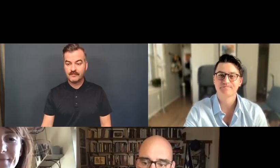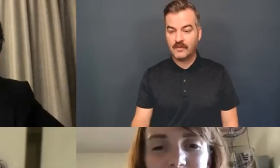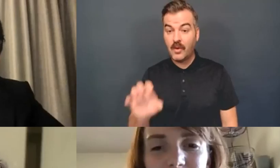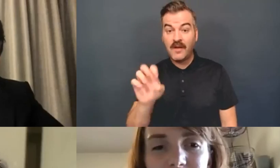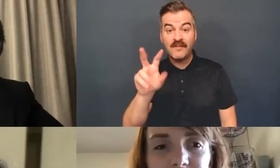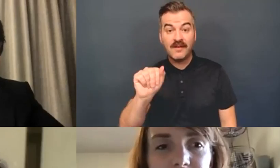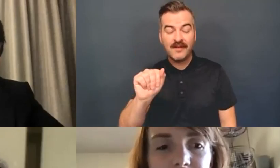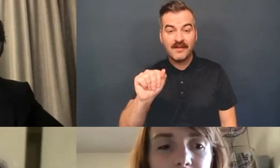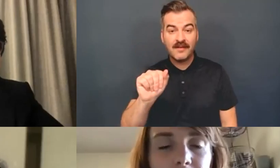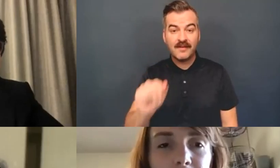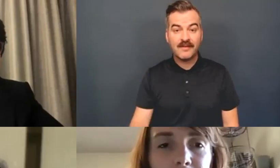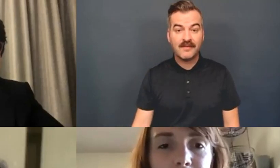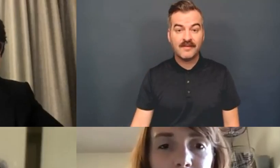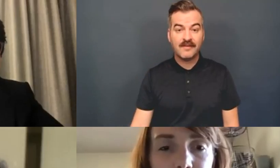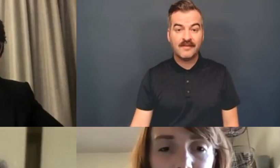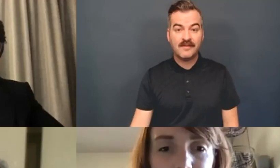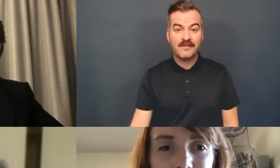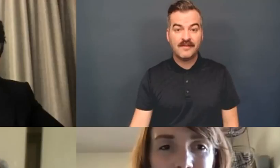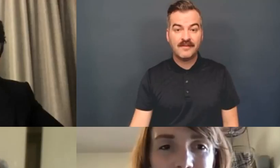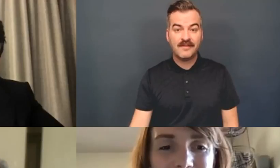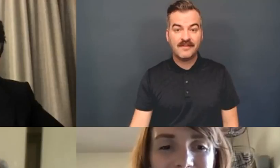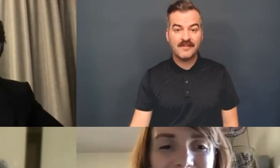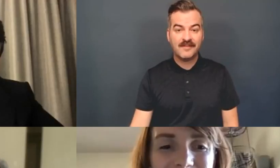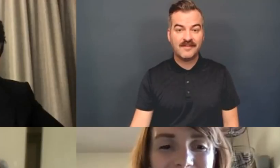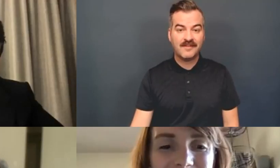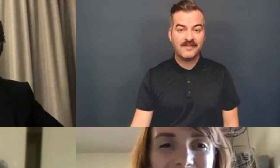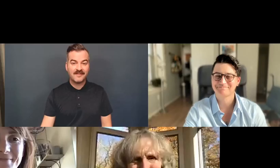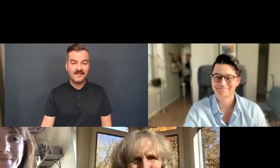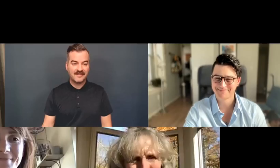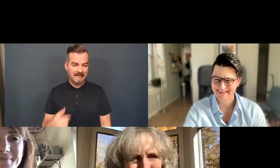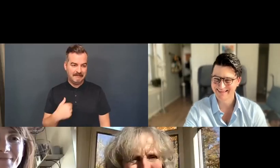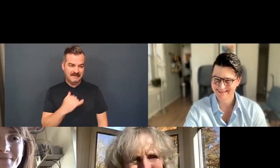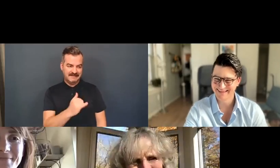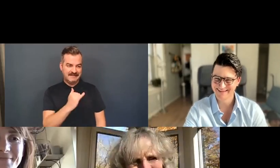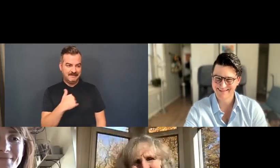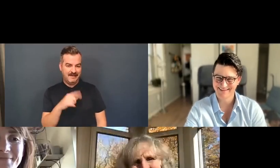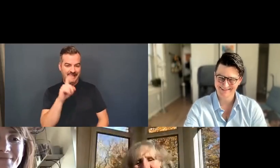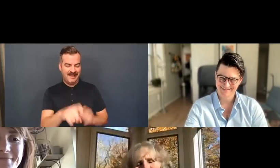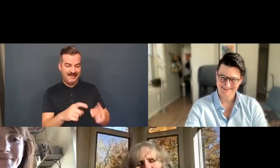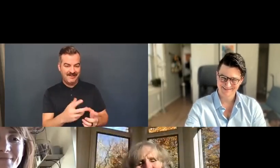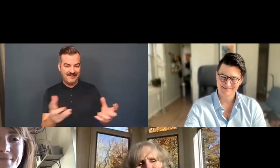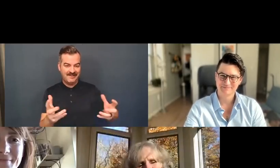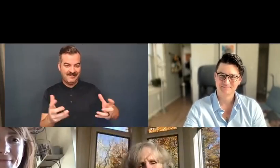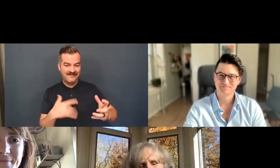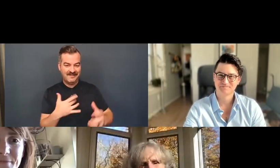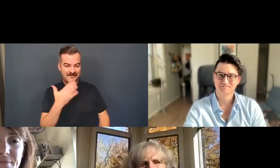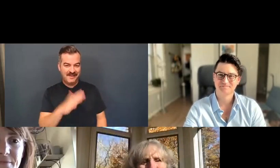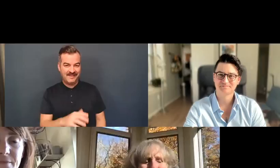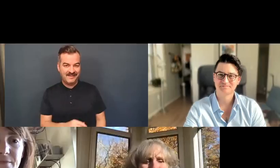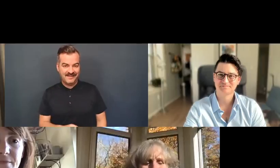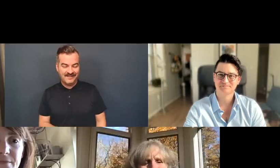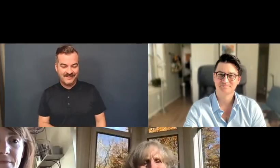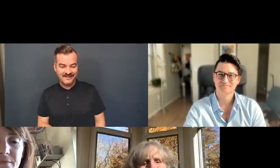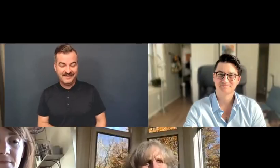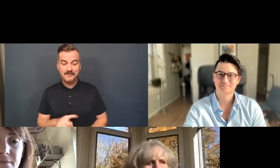I've gotten to ask a lot of questions. feel bad asking questions. But